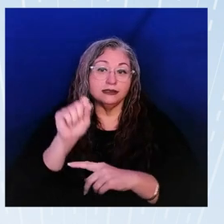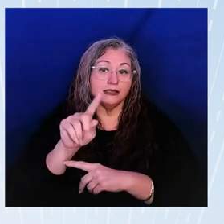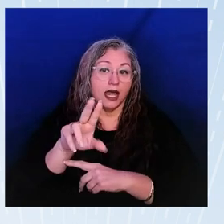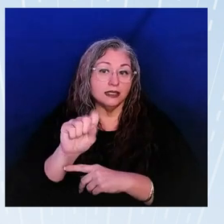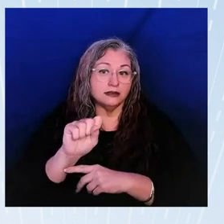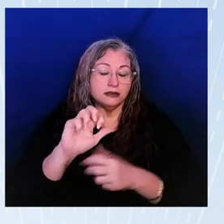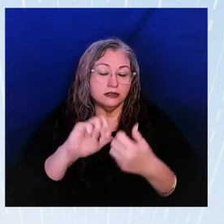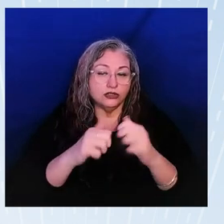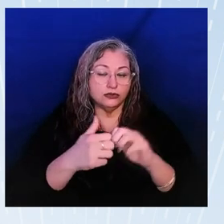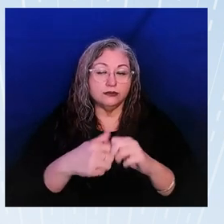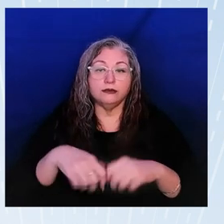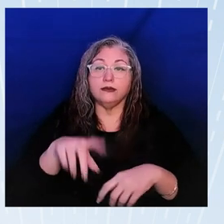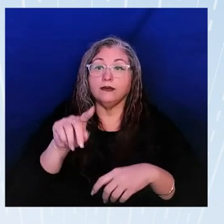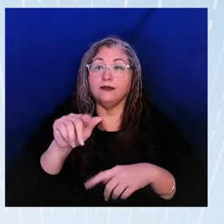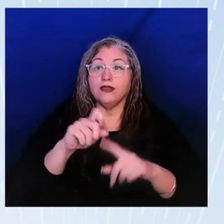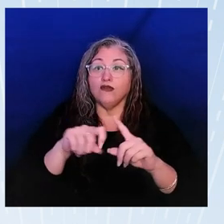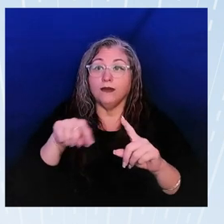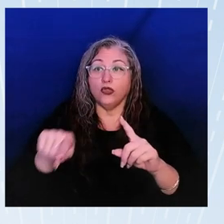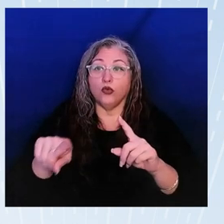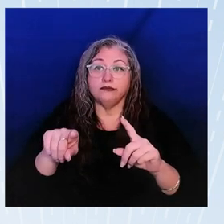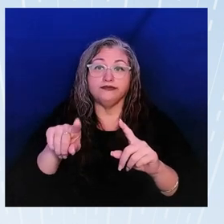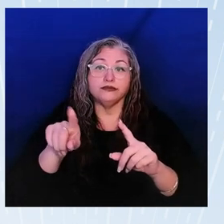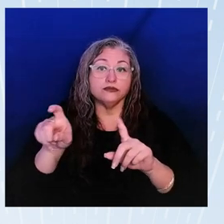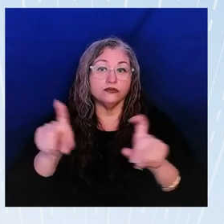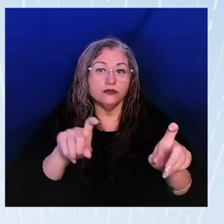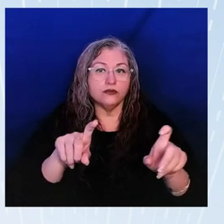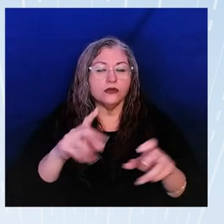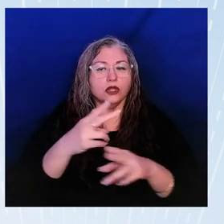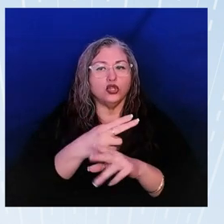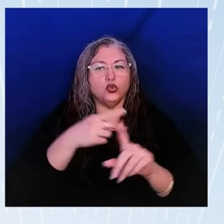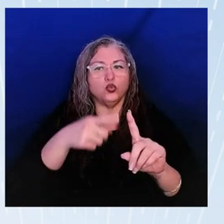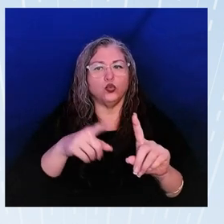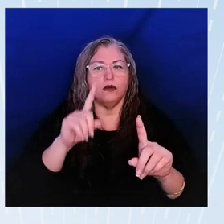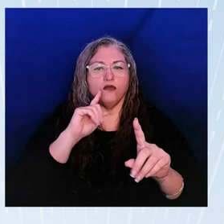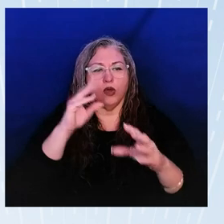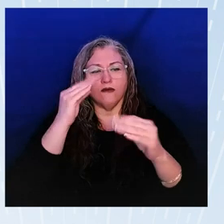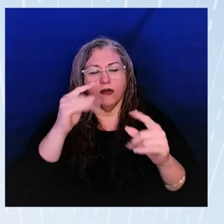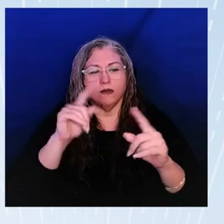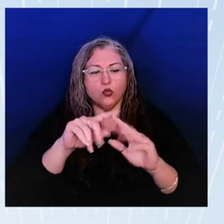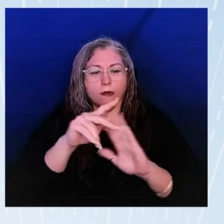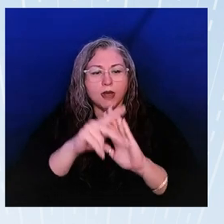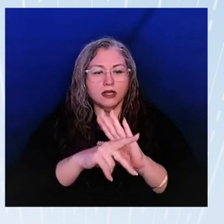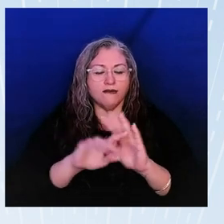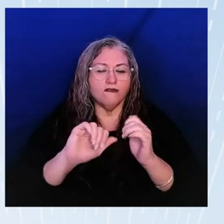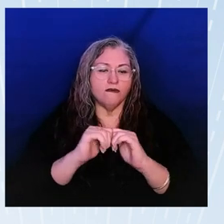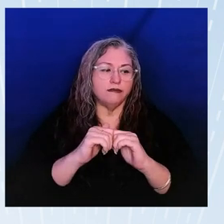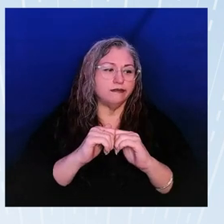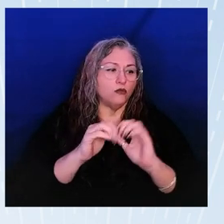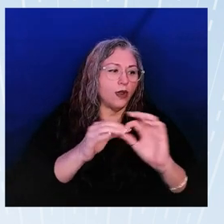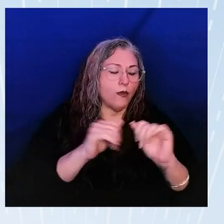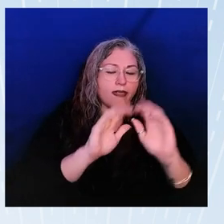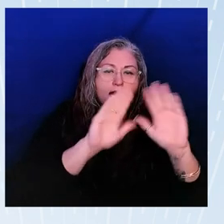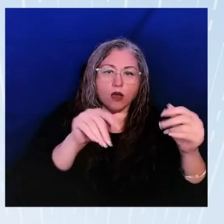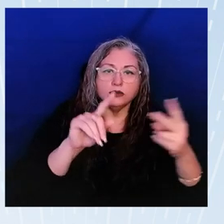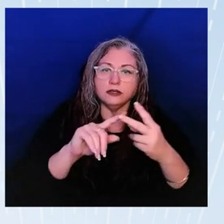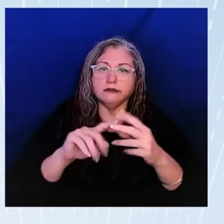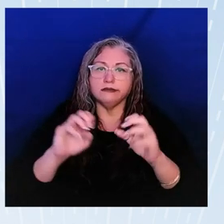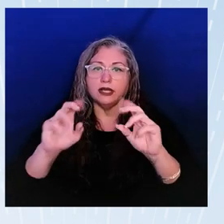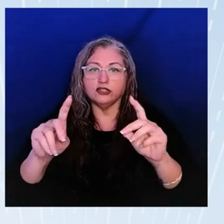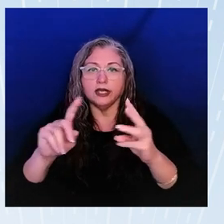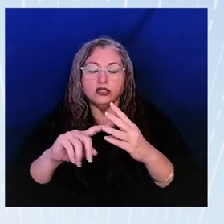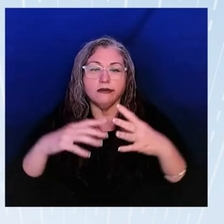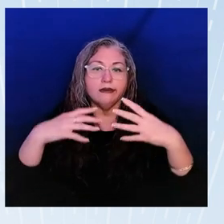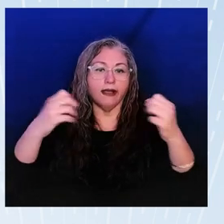The data from these surveys are used to inform policy in areas of housing, education, health